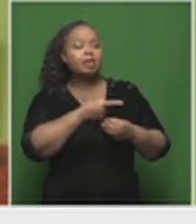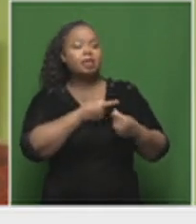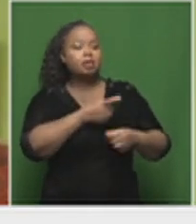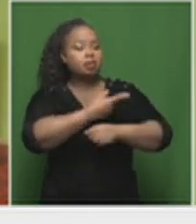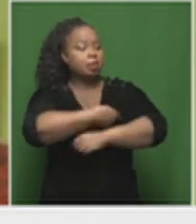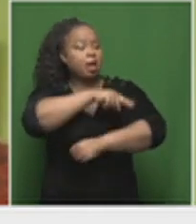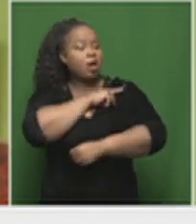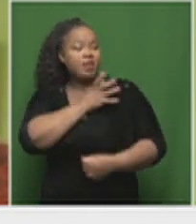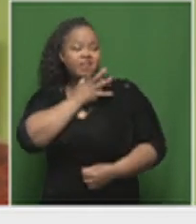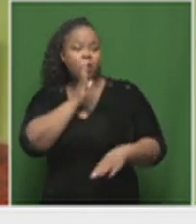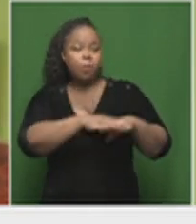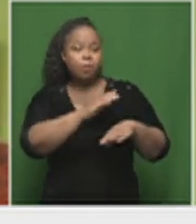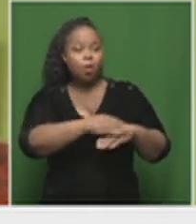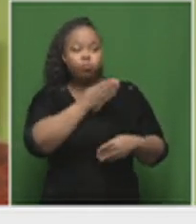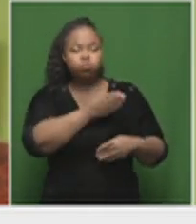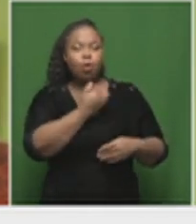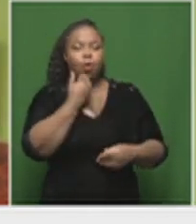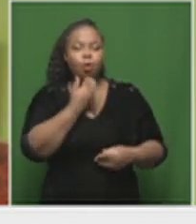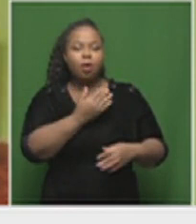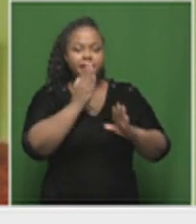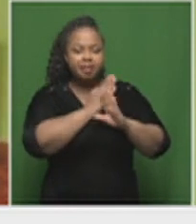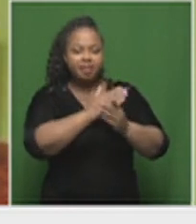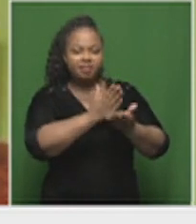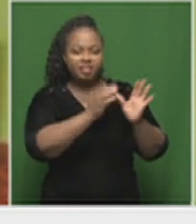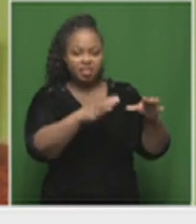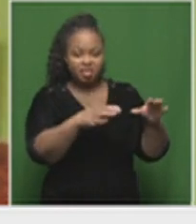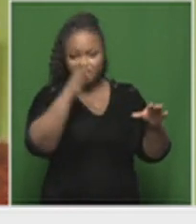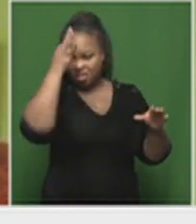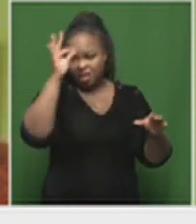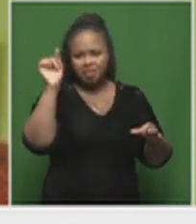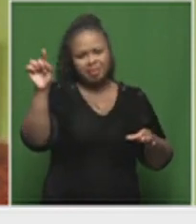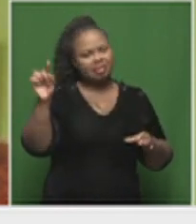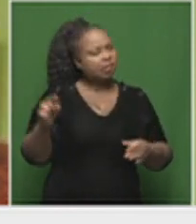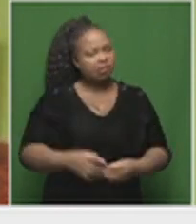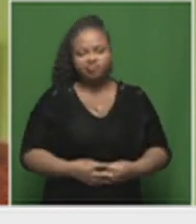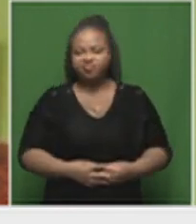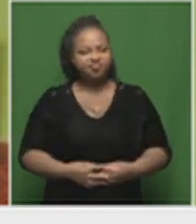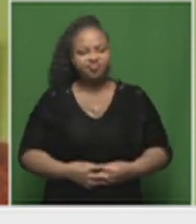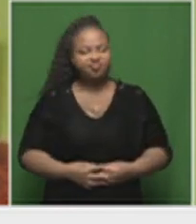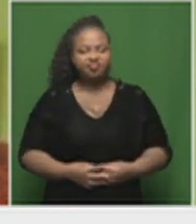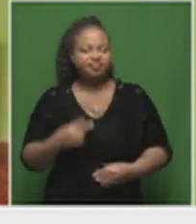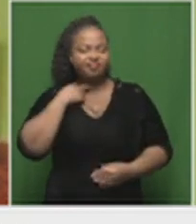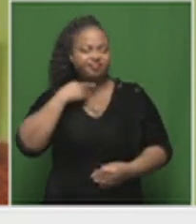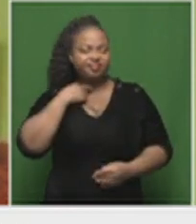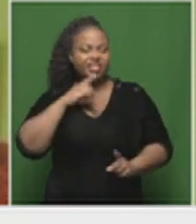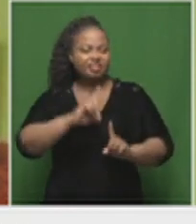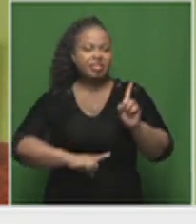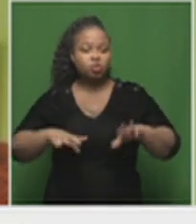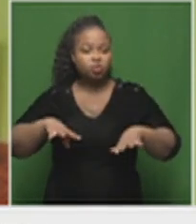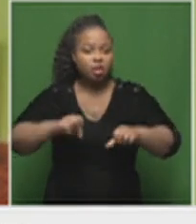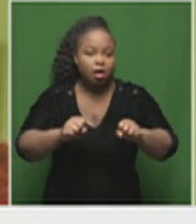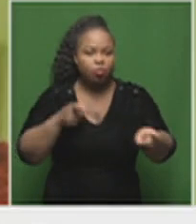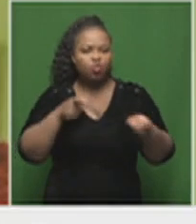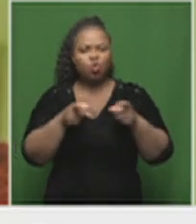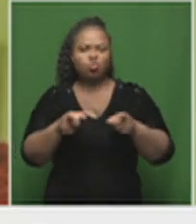sector entities. And in most cases, we see that the governments are really failing to preside over and ensure